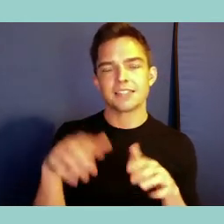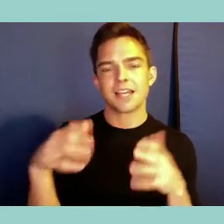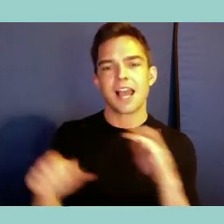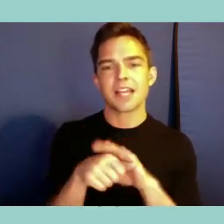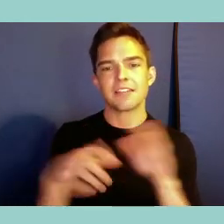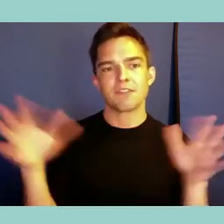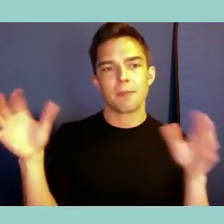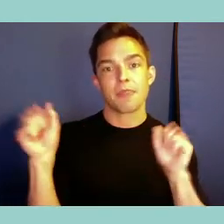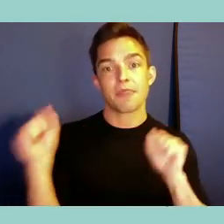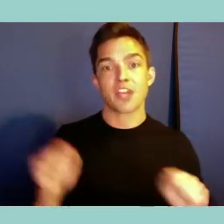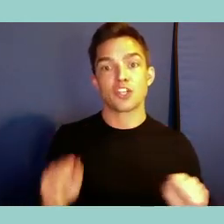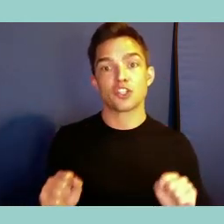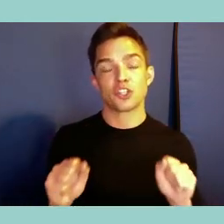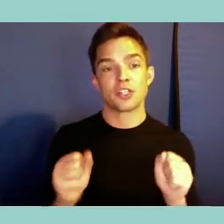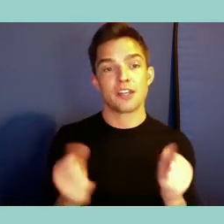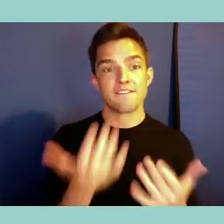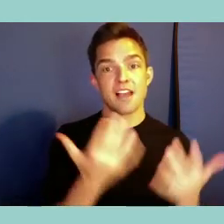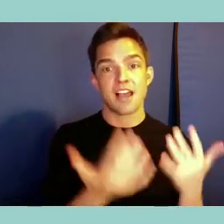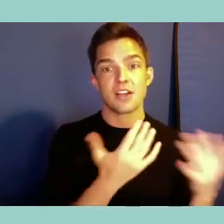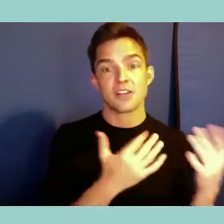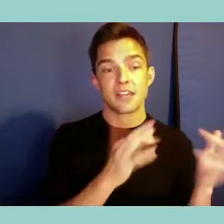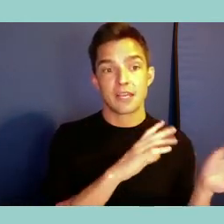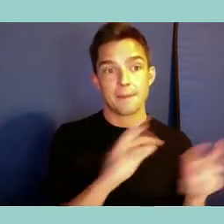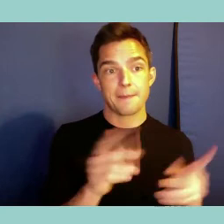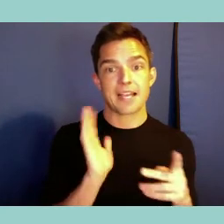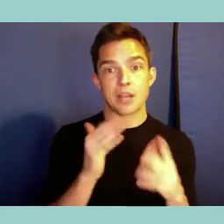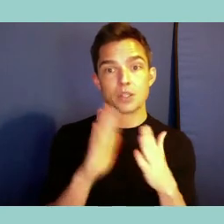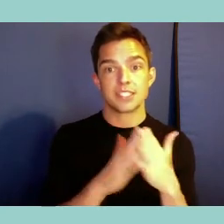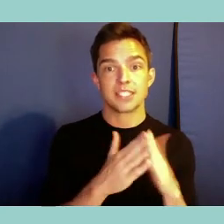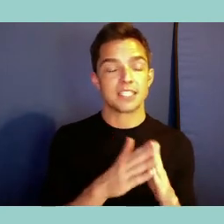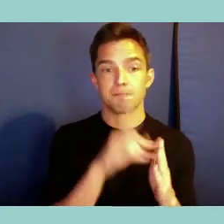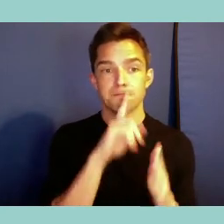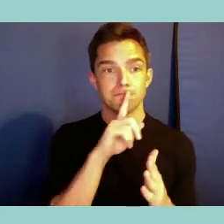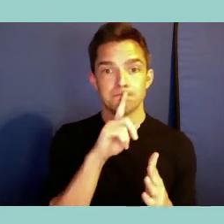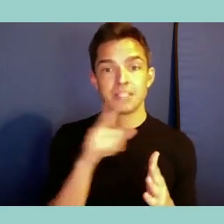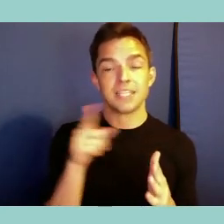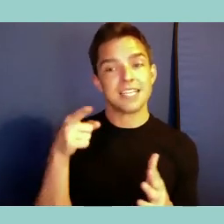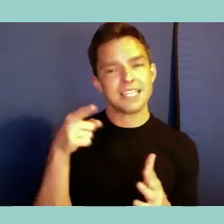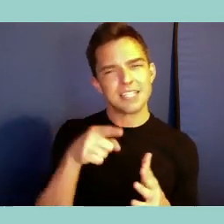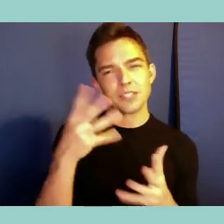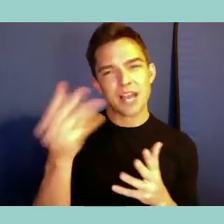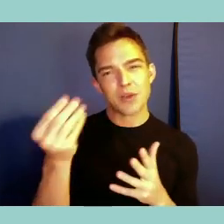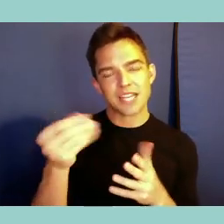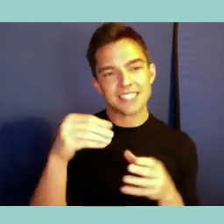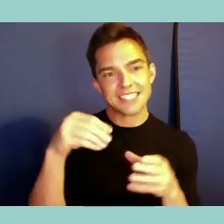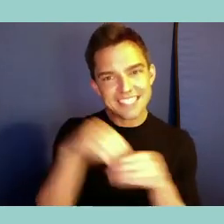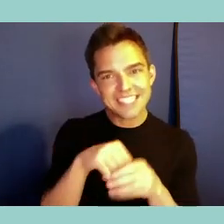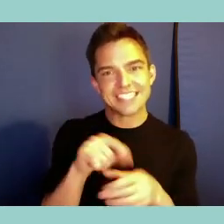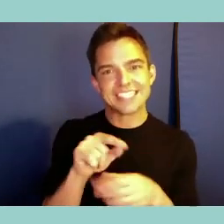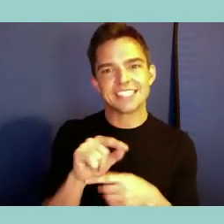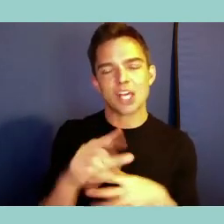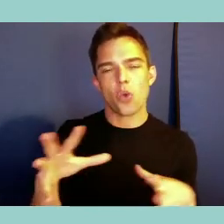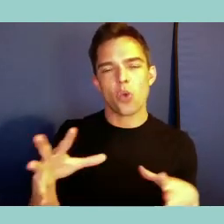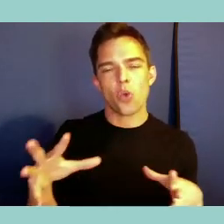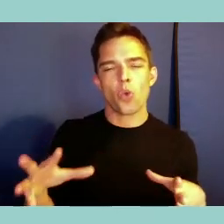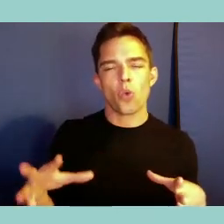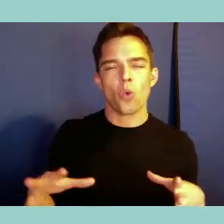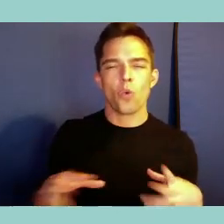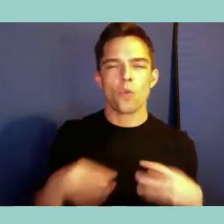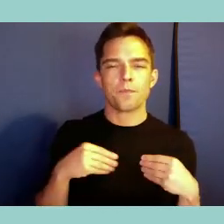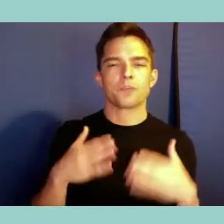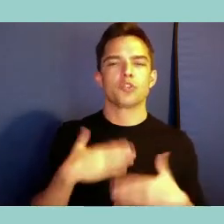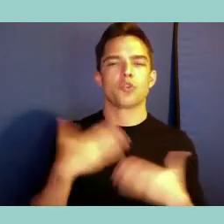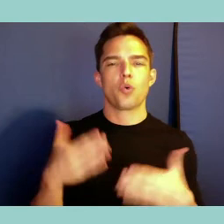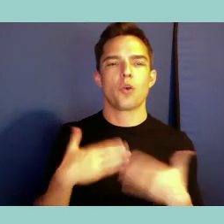and even the fires that had, in fact, returned to our city. He was out there in it. He was soaking up the joy of